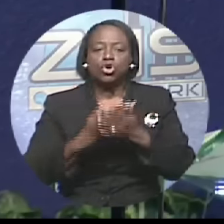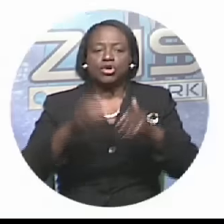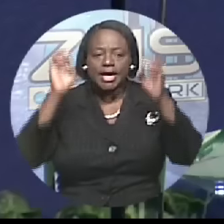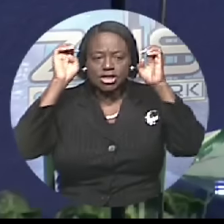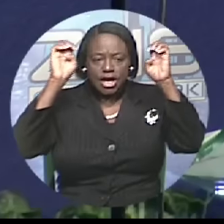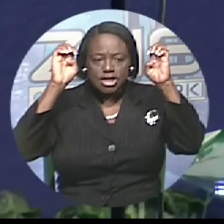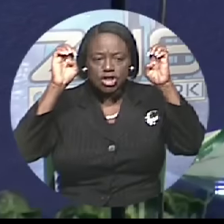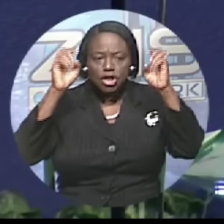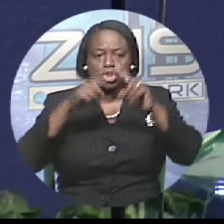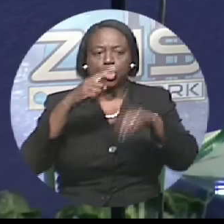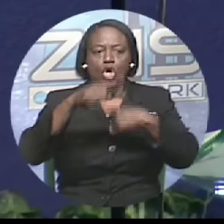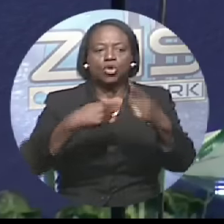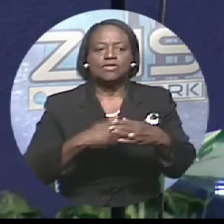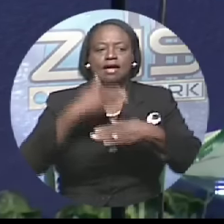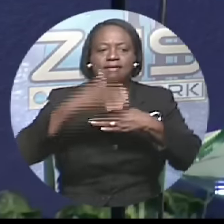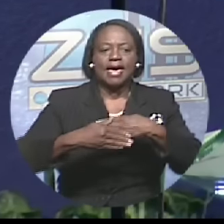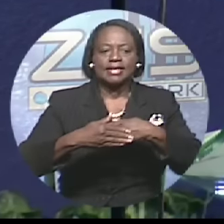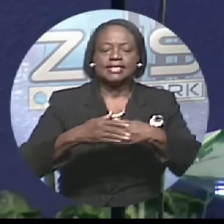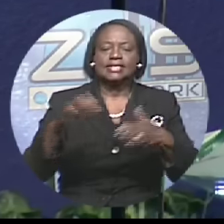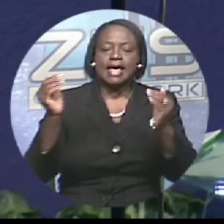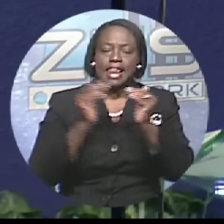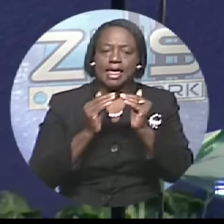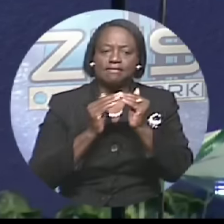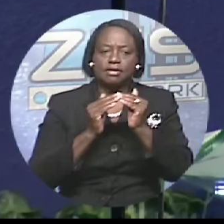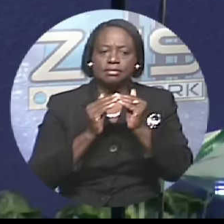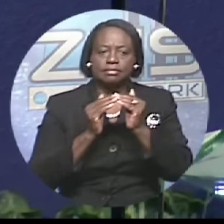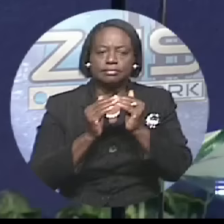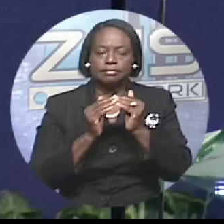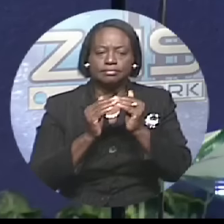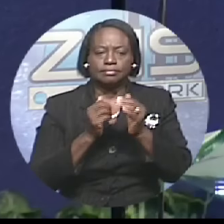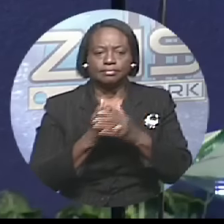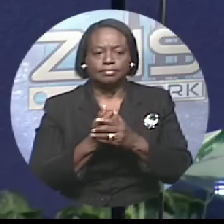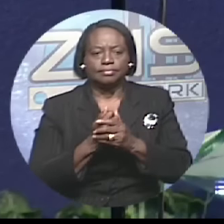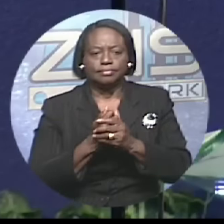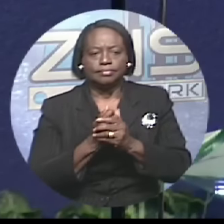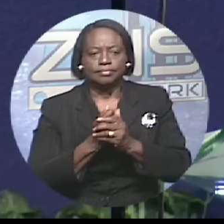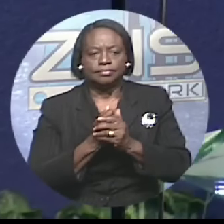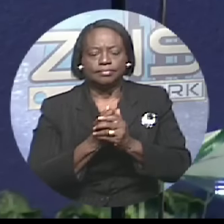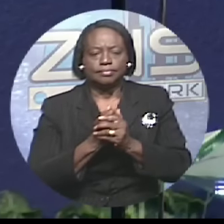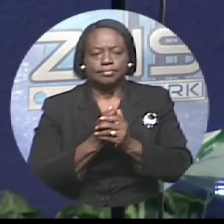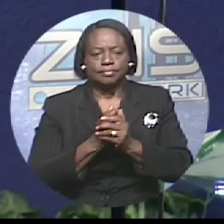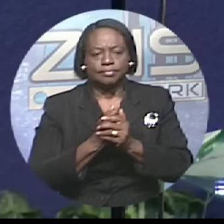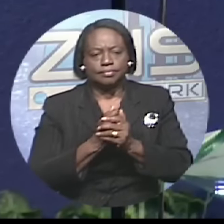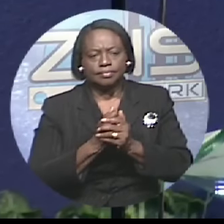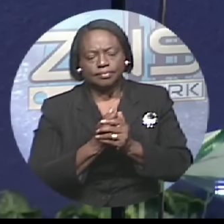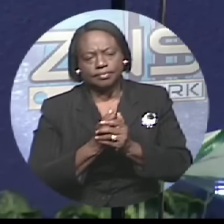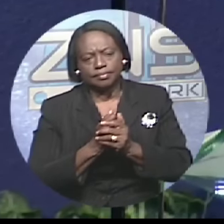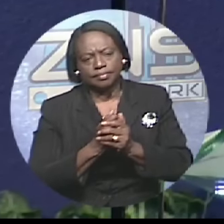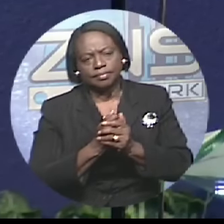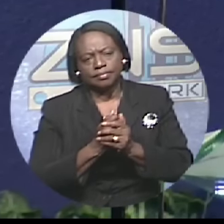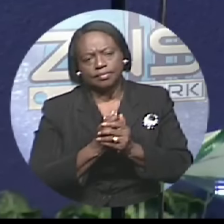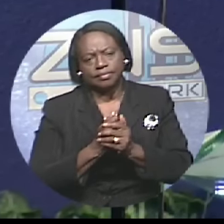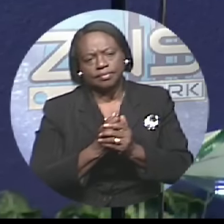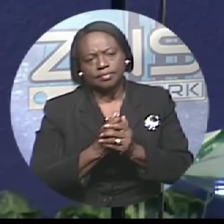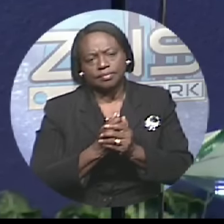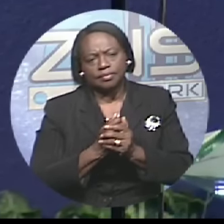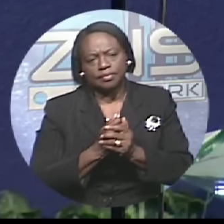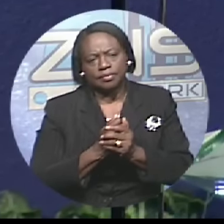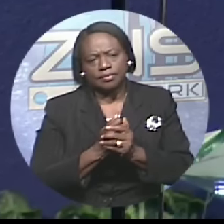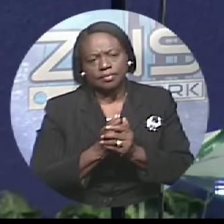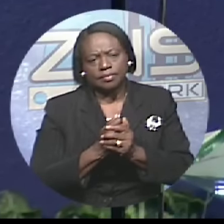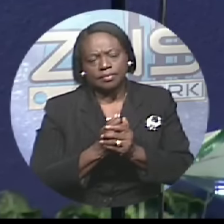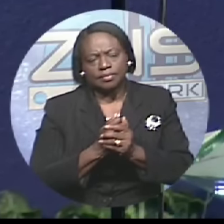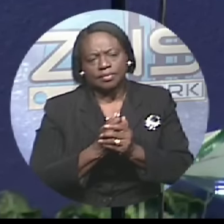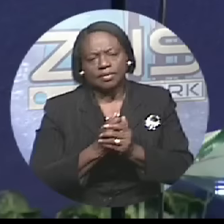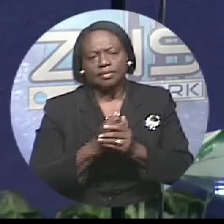step. You have to have the qualifications to be promoted in these days. All I know